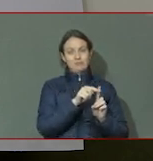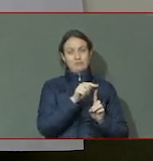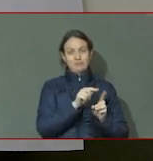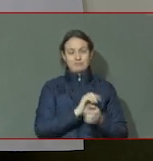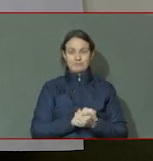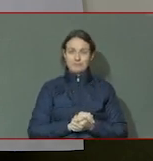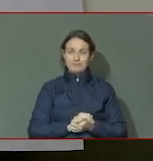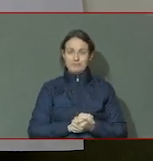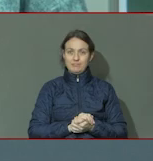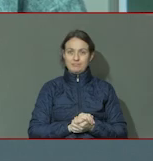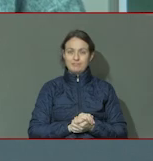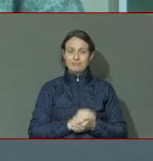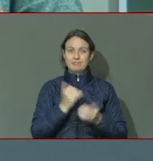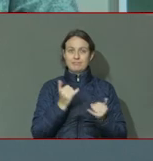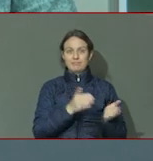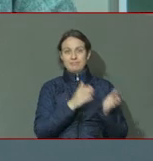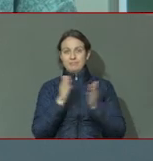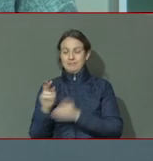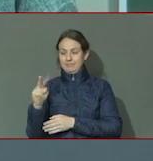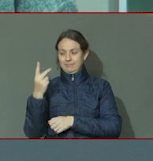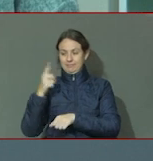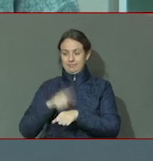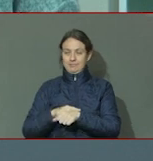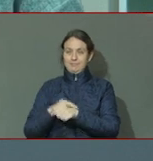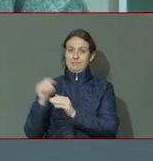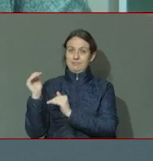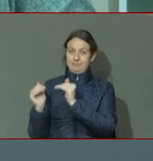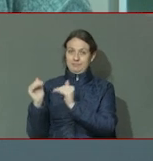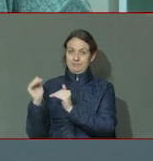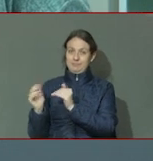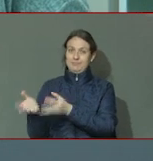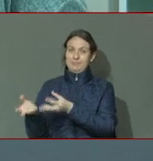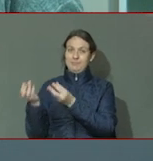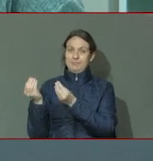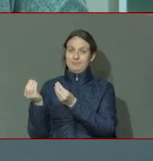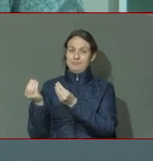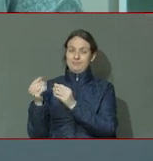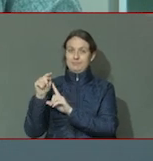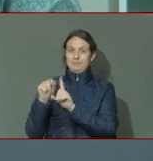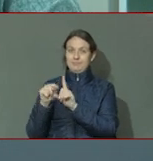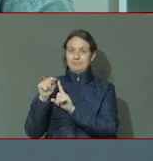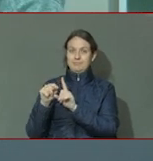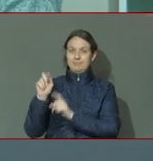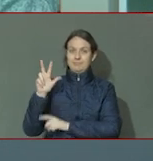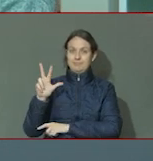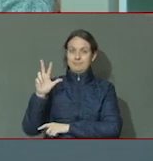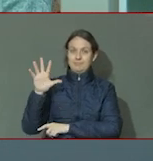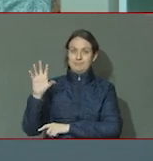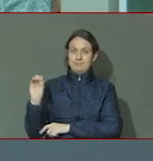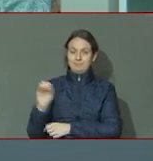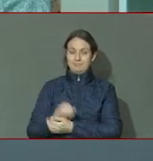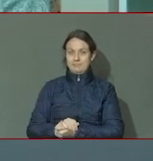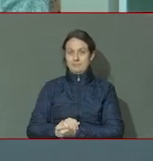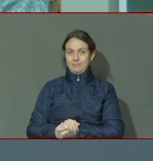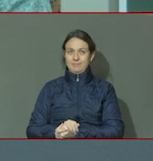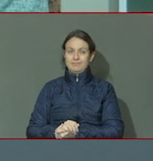now I'm going to reach equilibrium for the second time, and that is at 850 Kelvin. So that